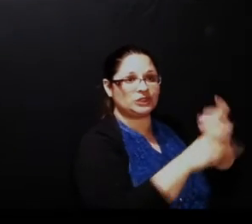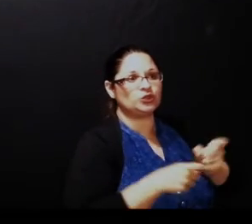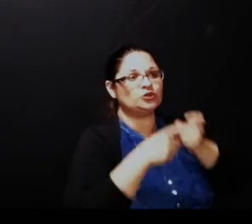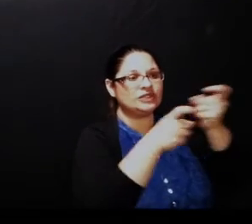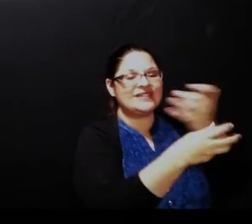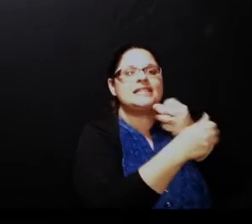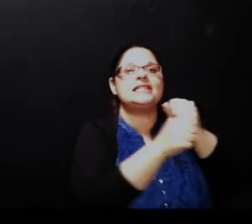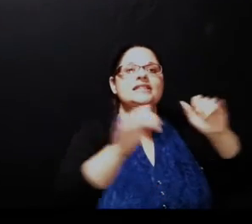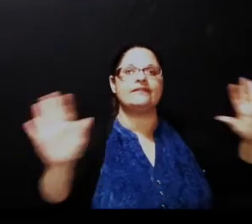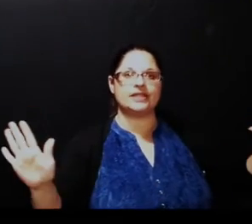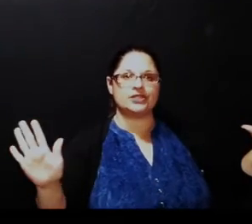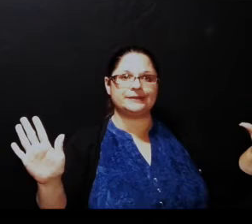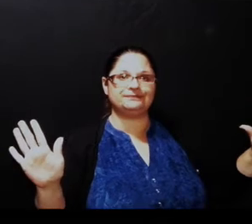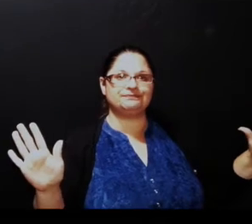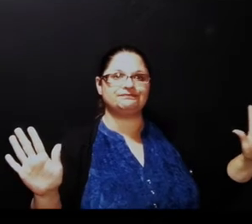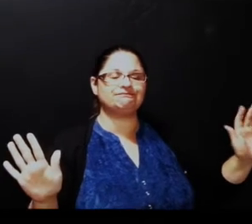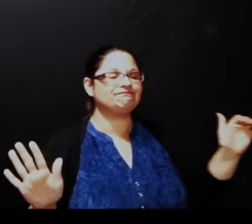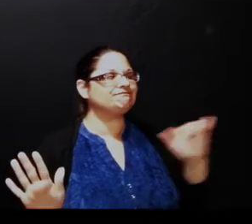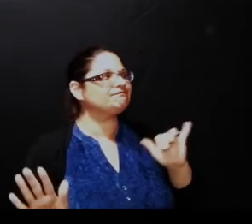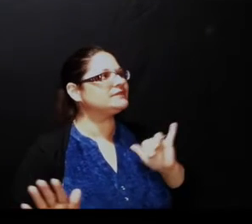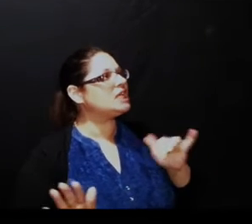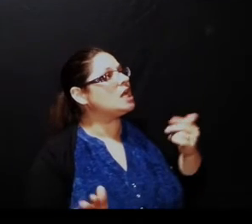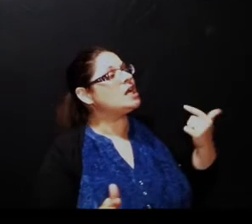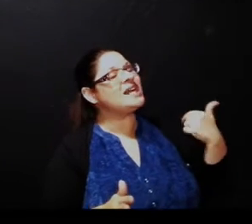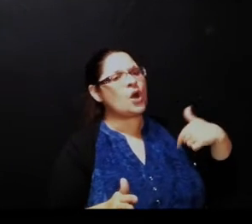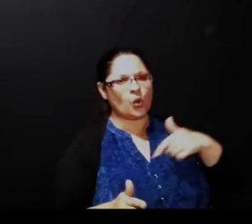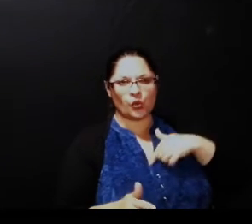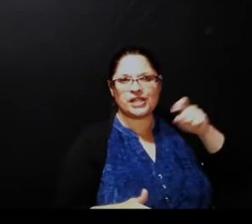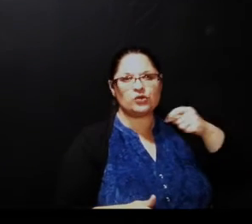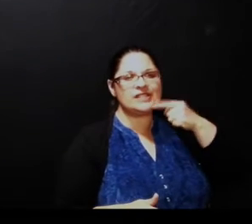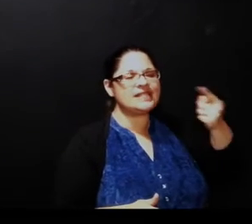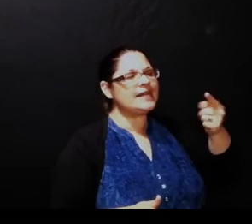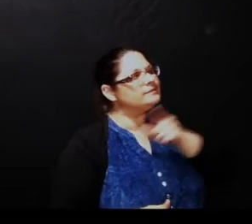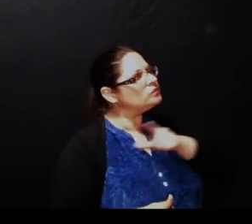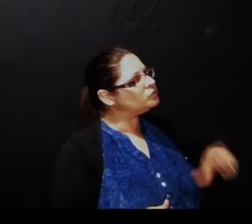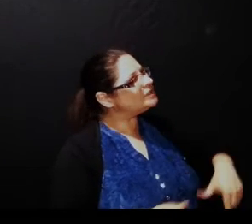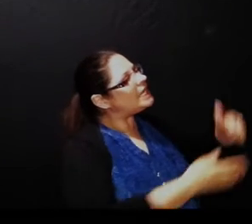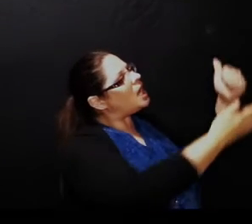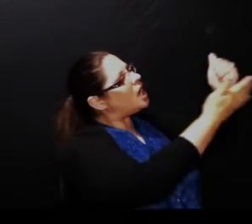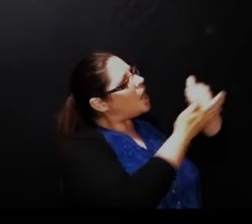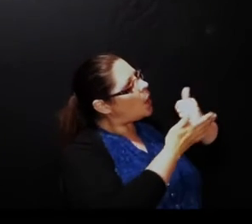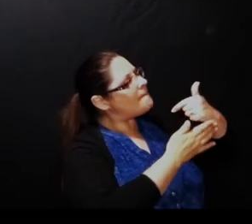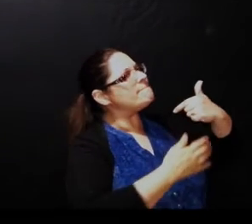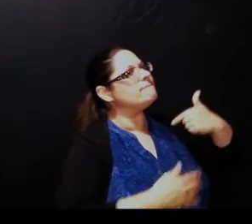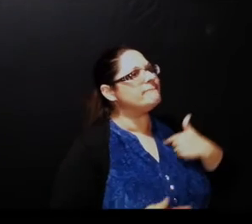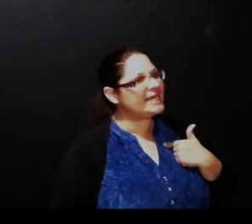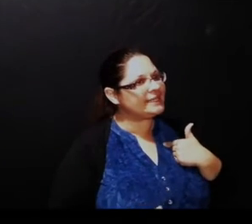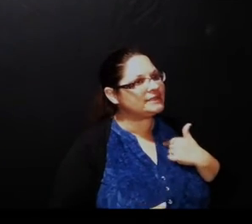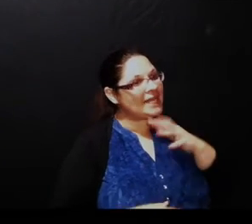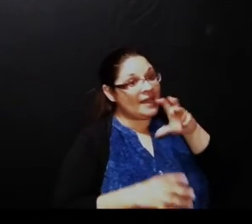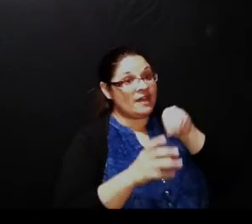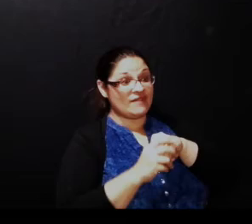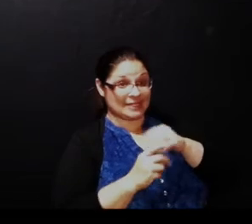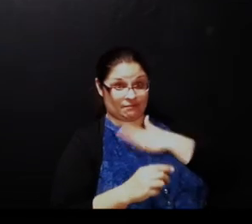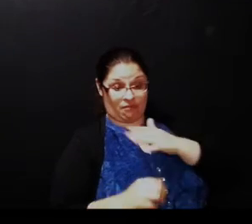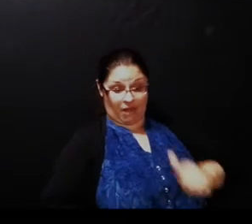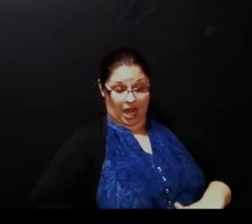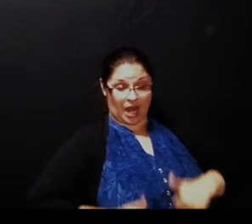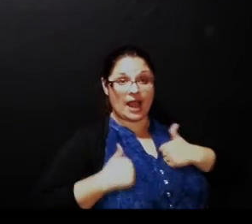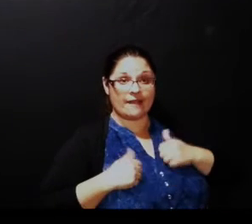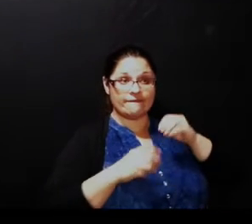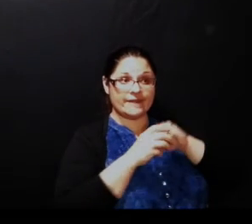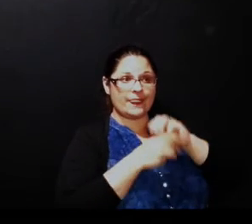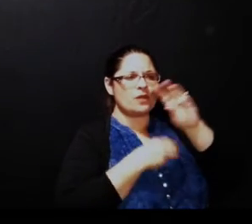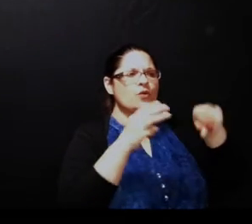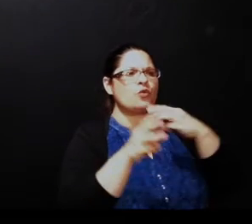to invest myself so someone else in the world can know You, can feel Your love, can be provided for through